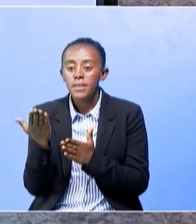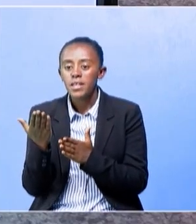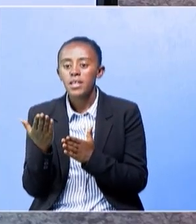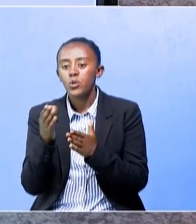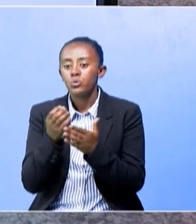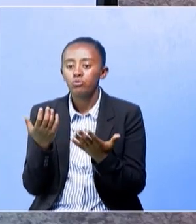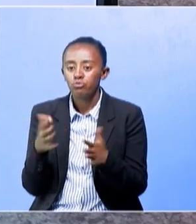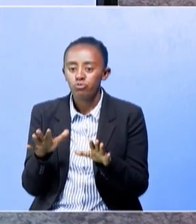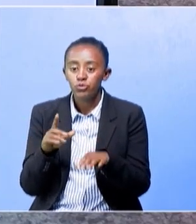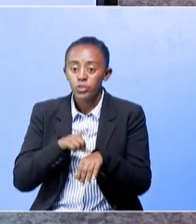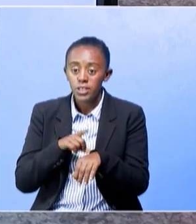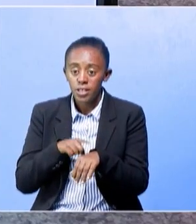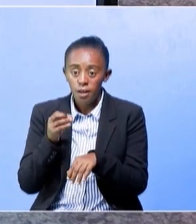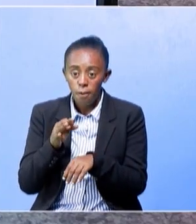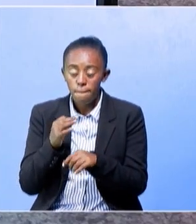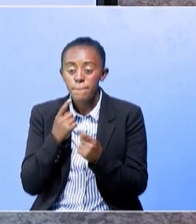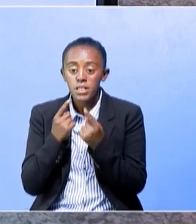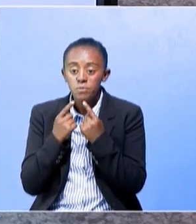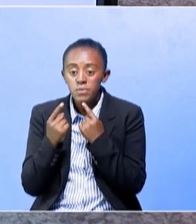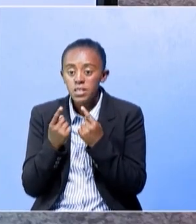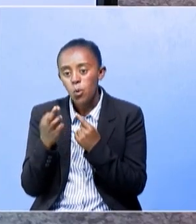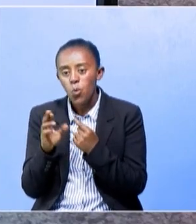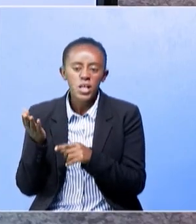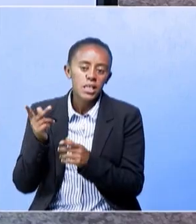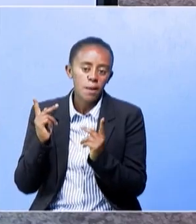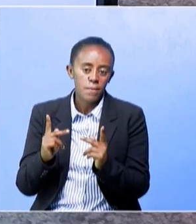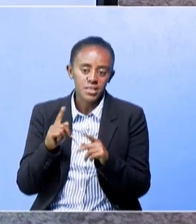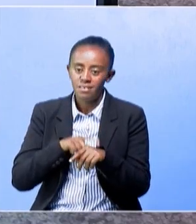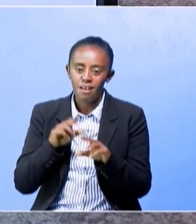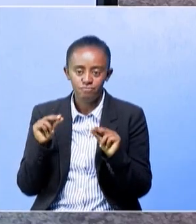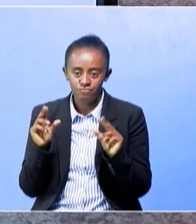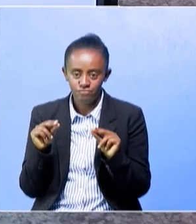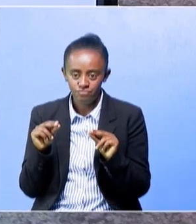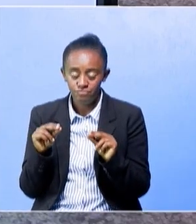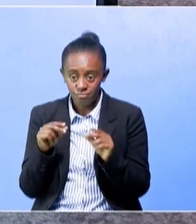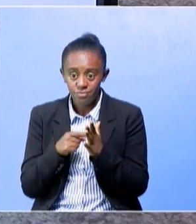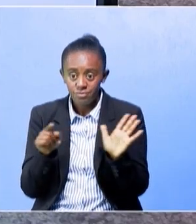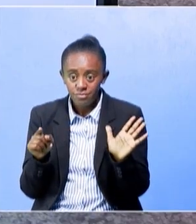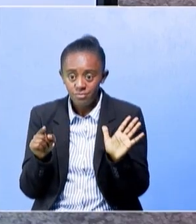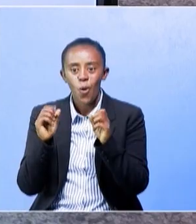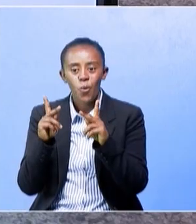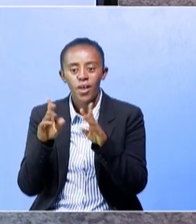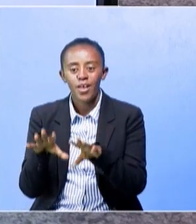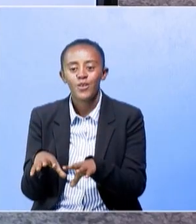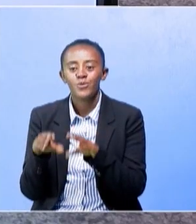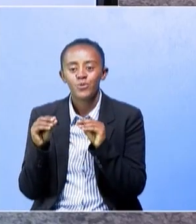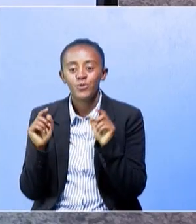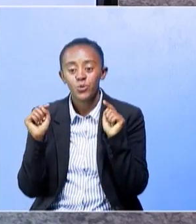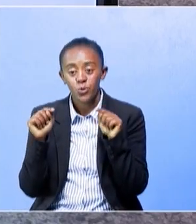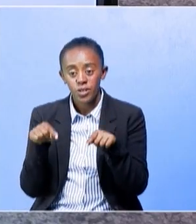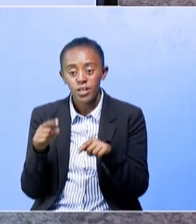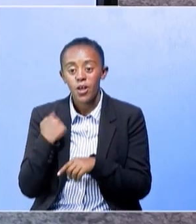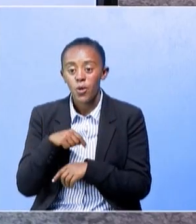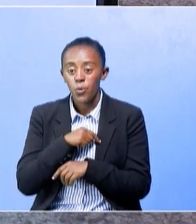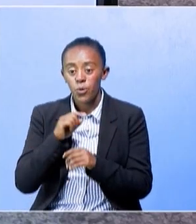not doing at the time of speaking or in the present time. Is it clear? Nice. Today we